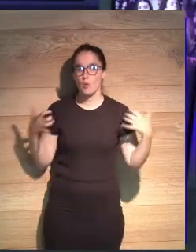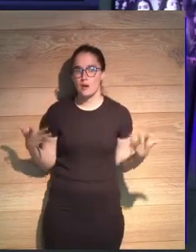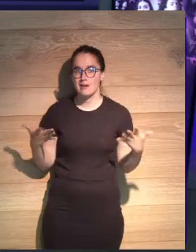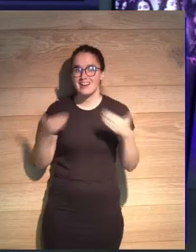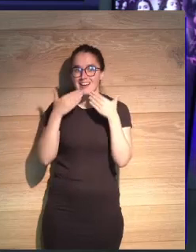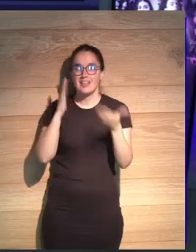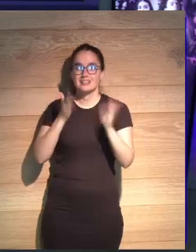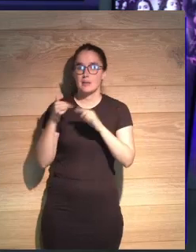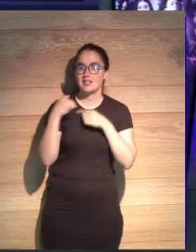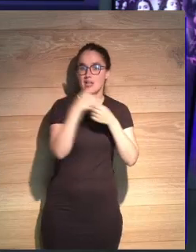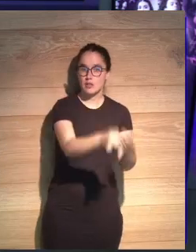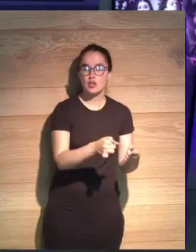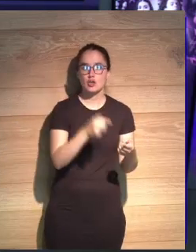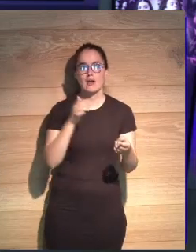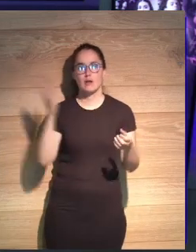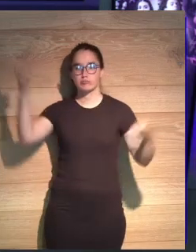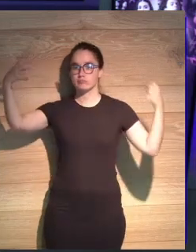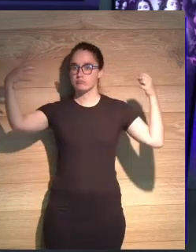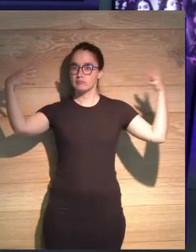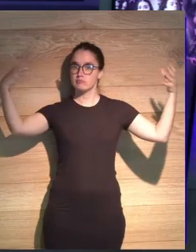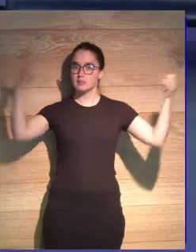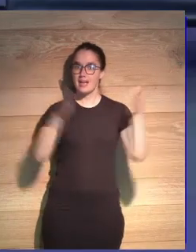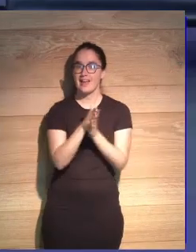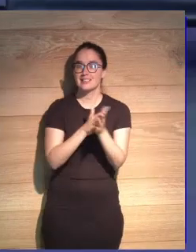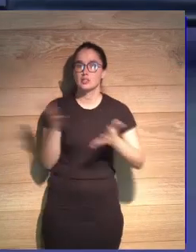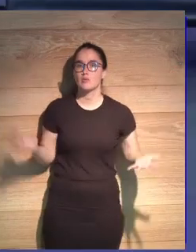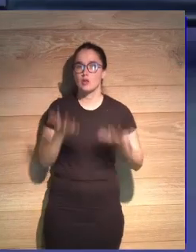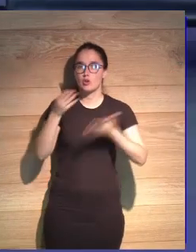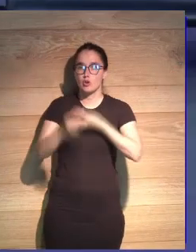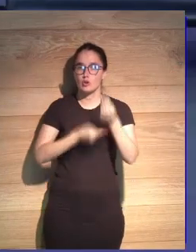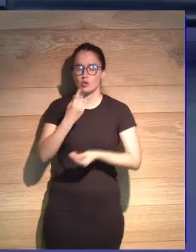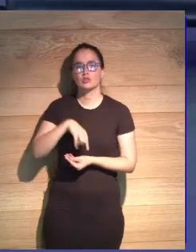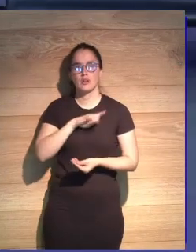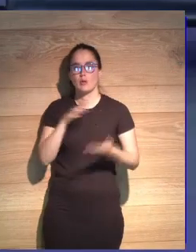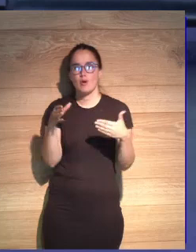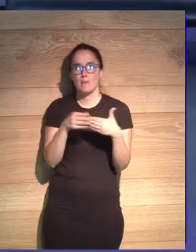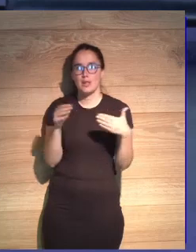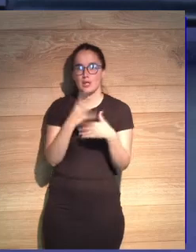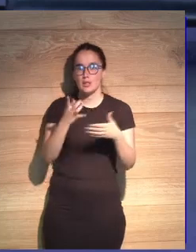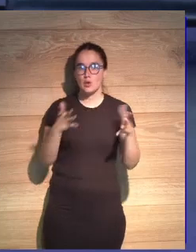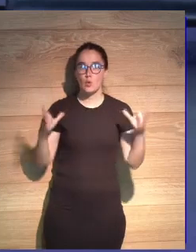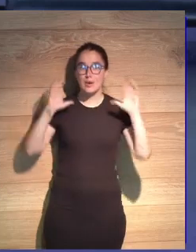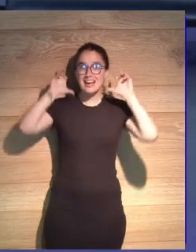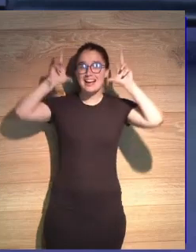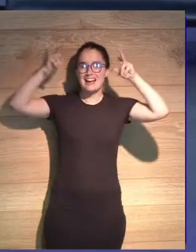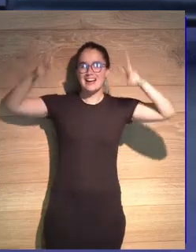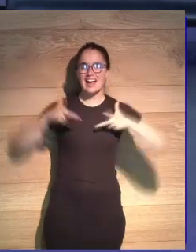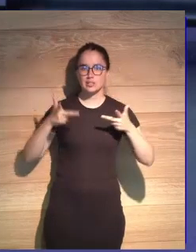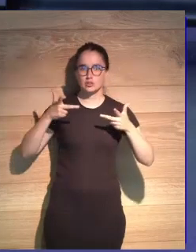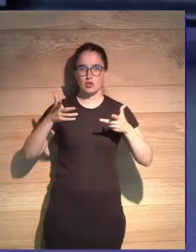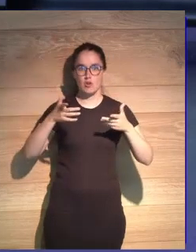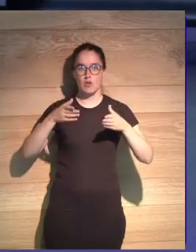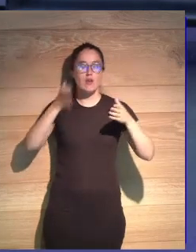And there's a therapy, a traditional therapy with peripheral stimuli. And what we do is we give the